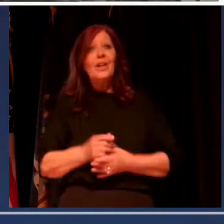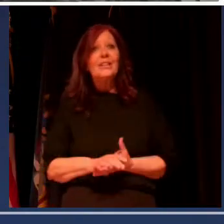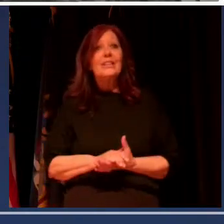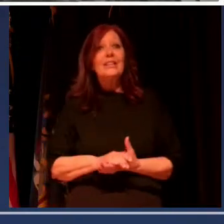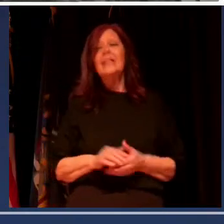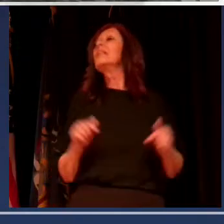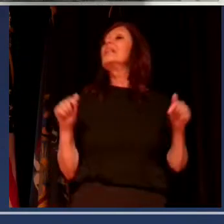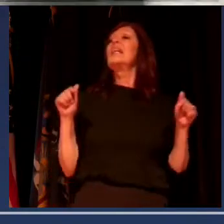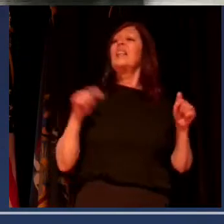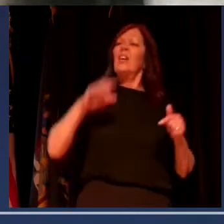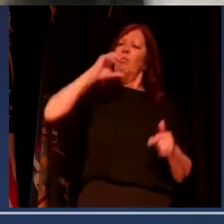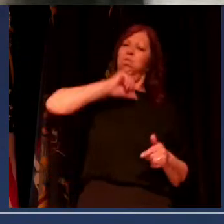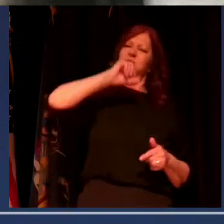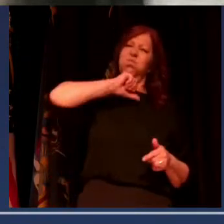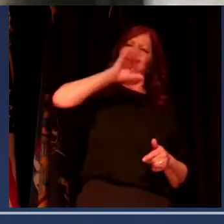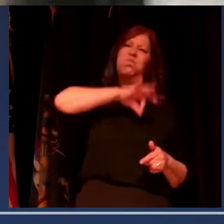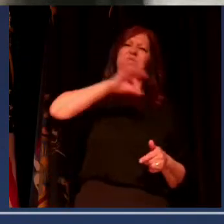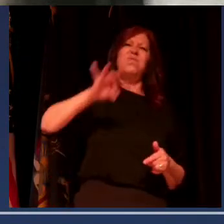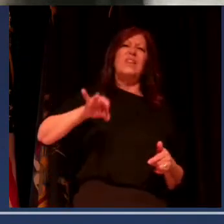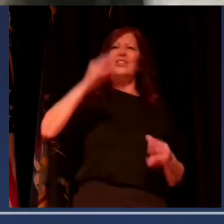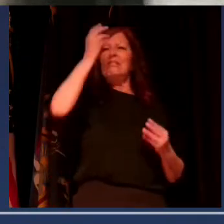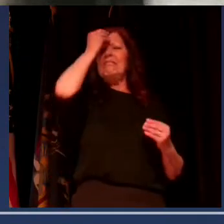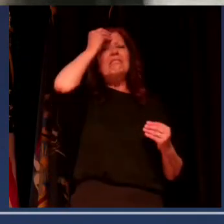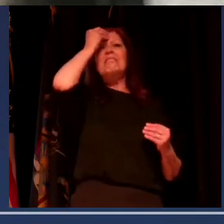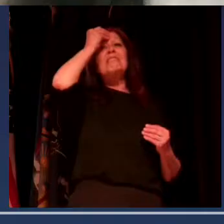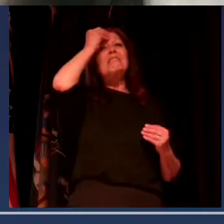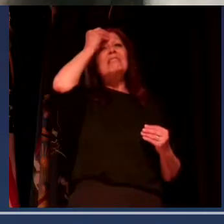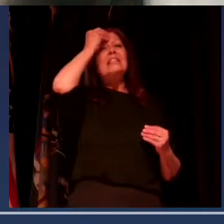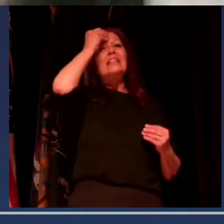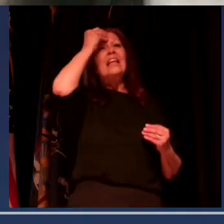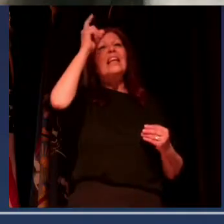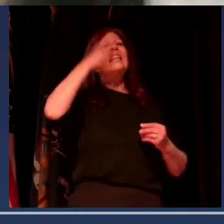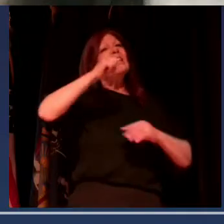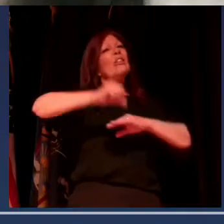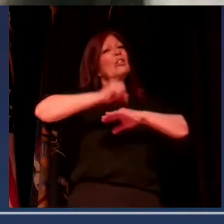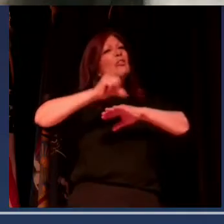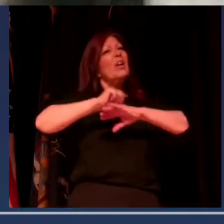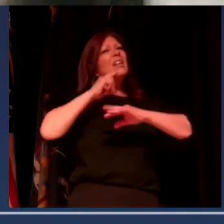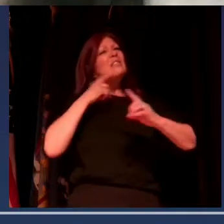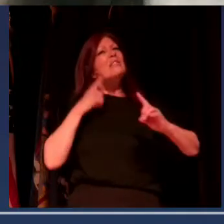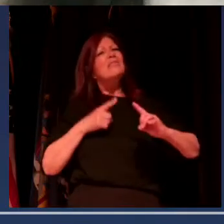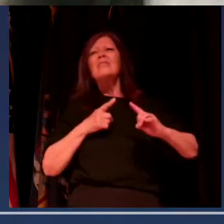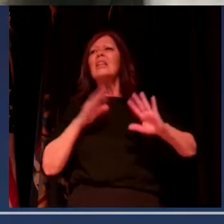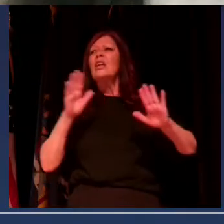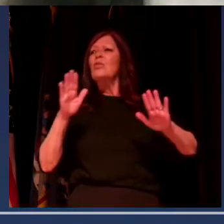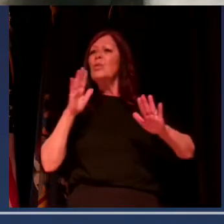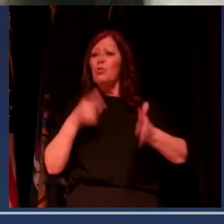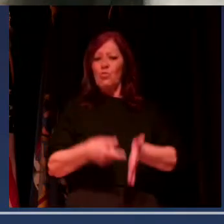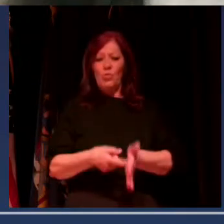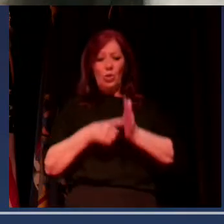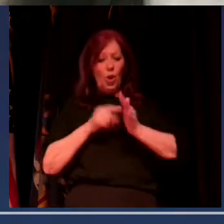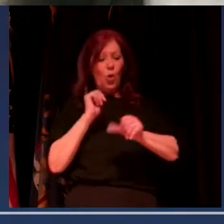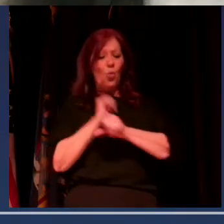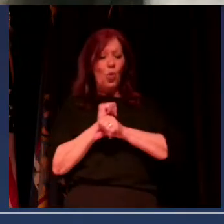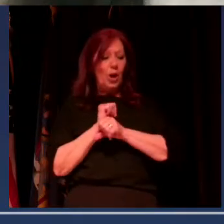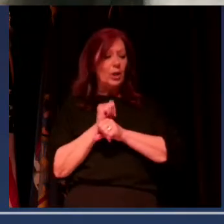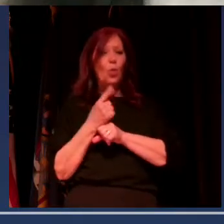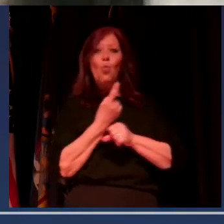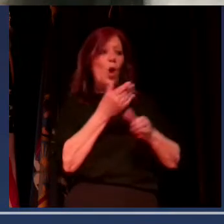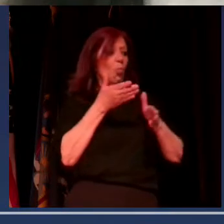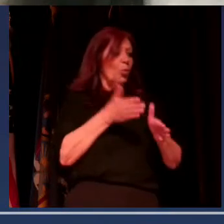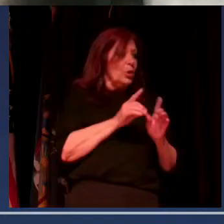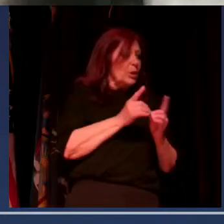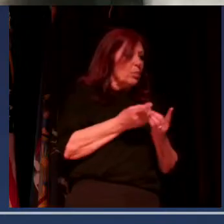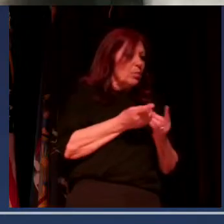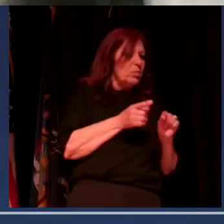This antiquated 1960s-era thinking hampered innovation and threatened its bottom line by requiring work that could be done by one person or